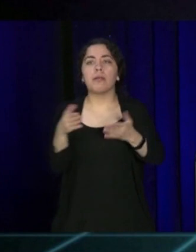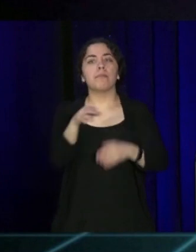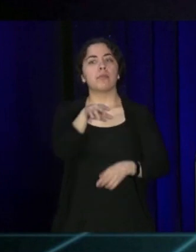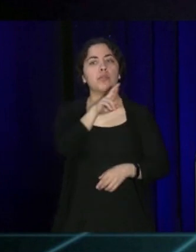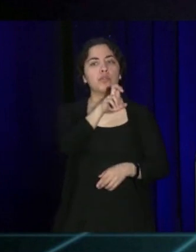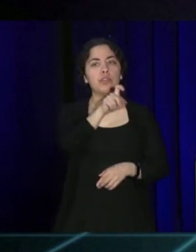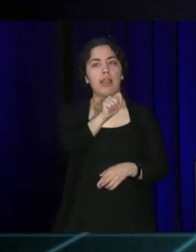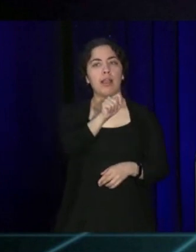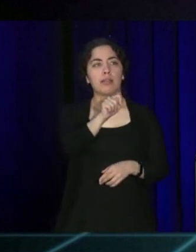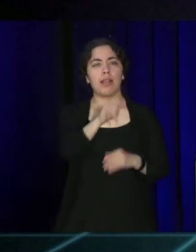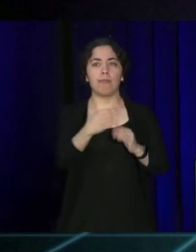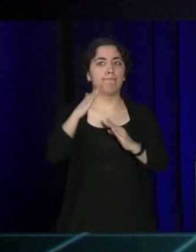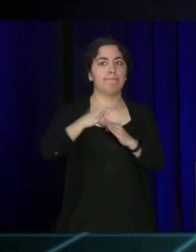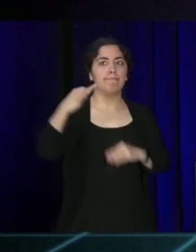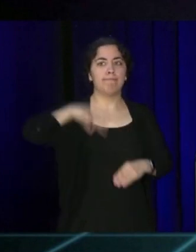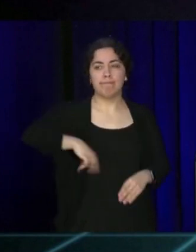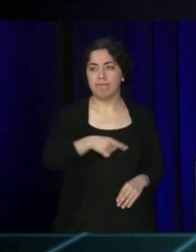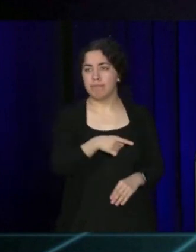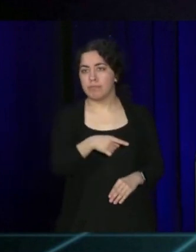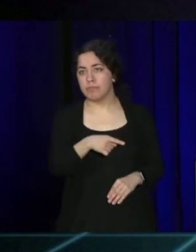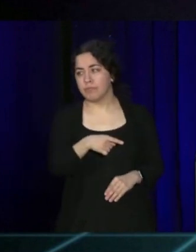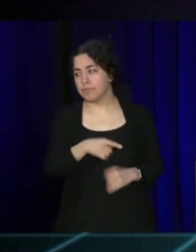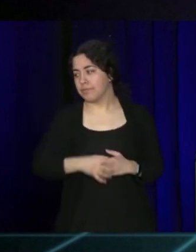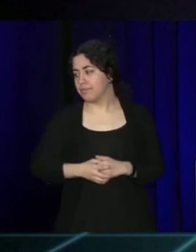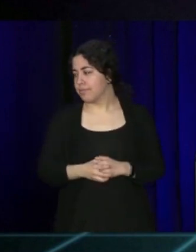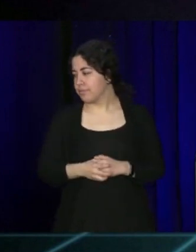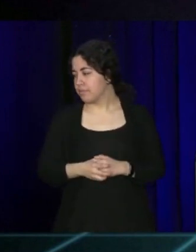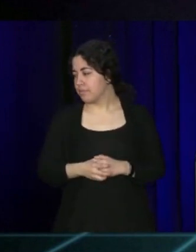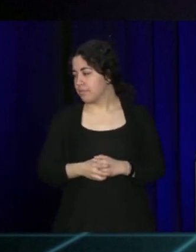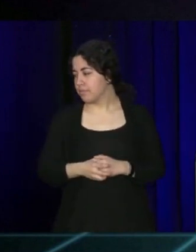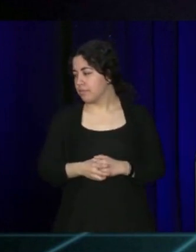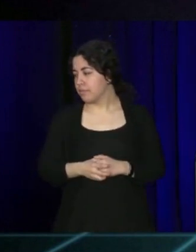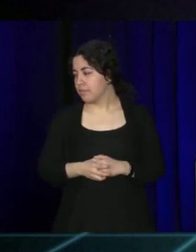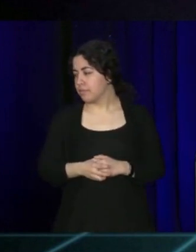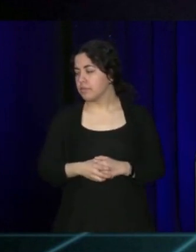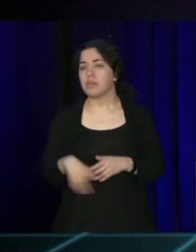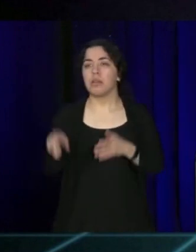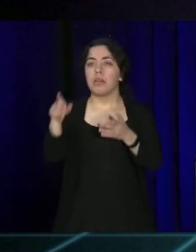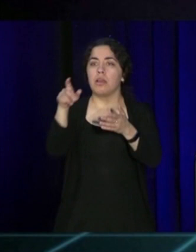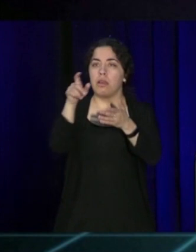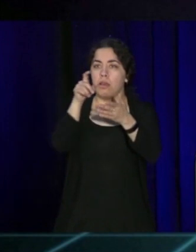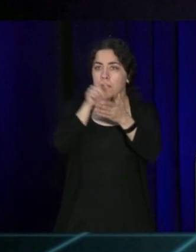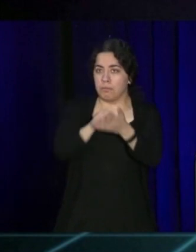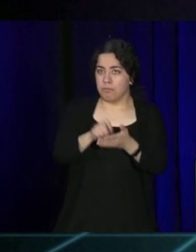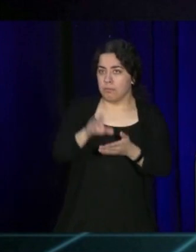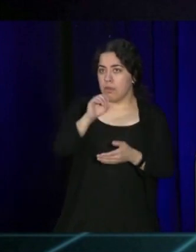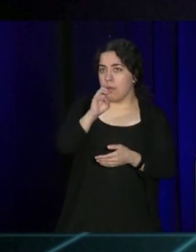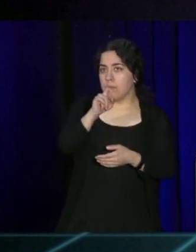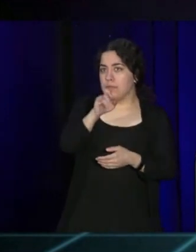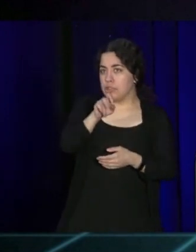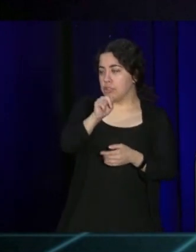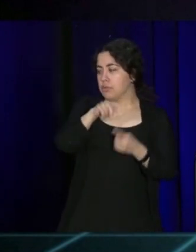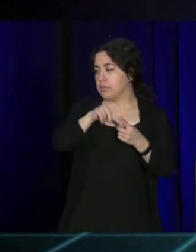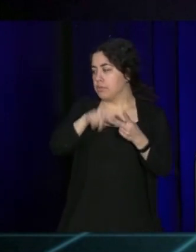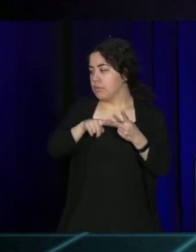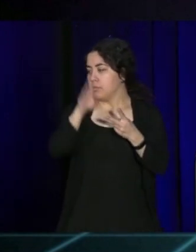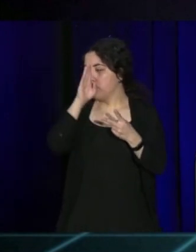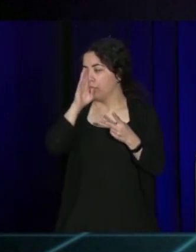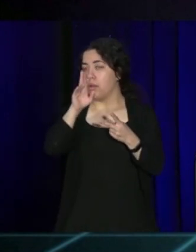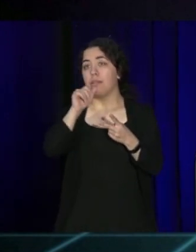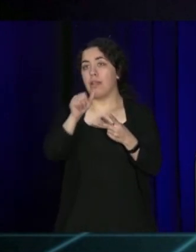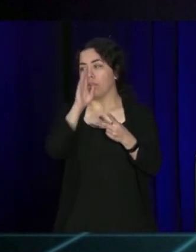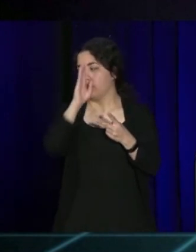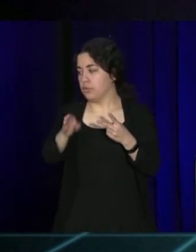strengths: composition, omnidirectional data flow. I would say that freedom from DSLs didn't age well, but